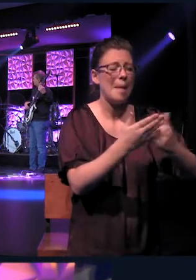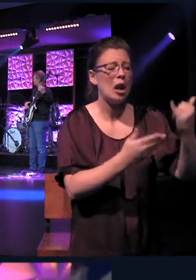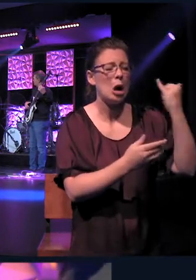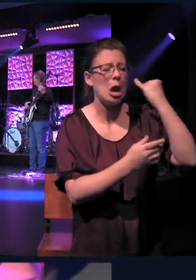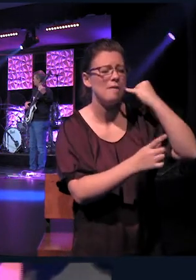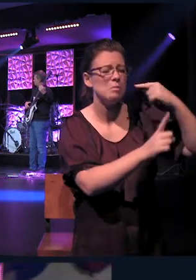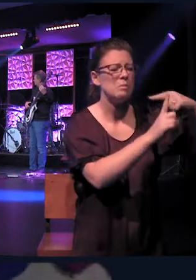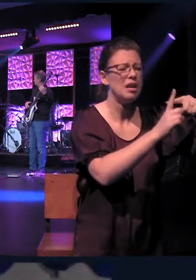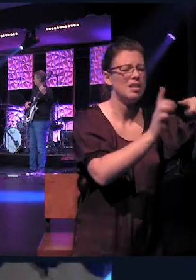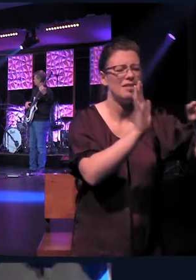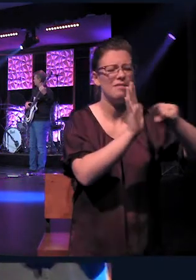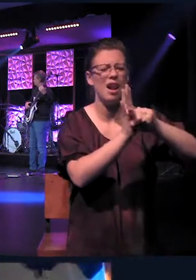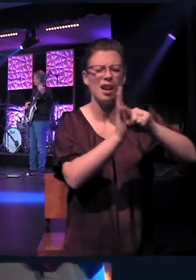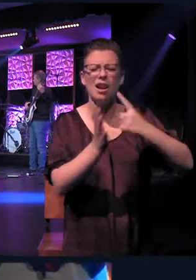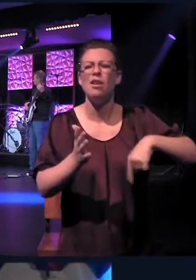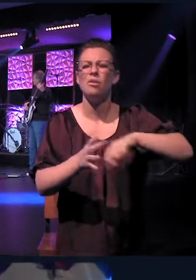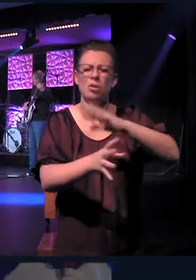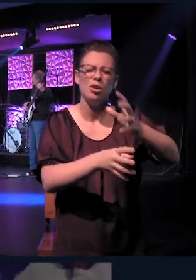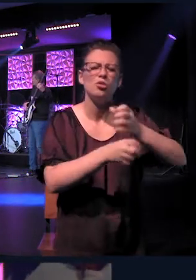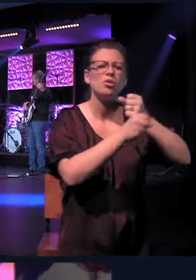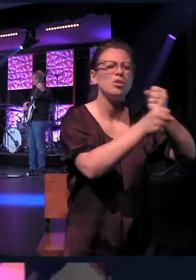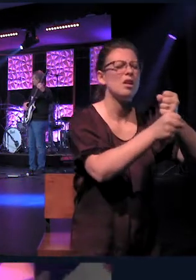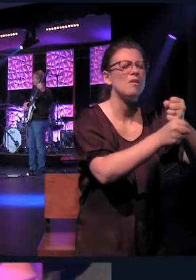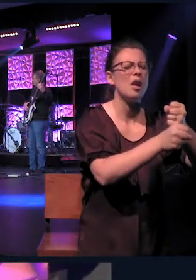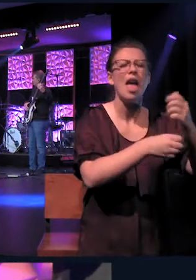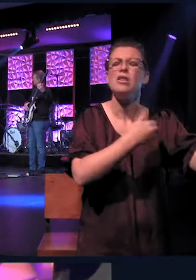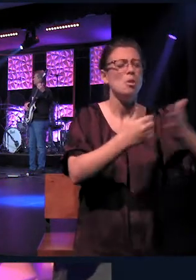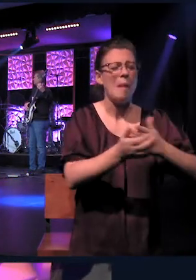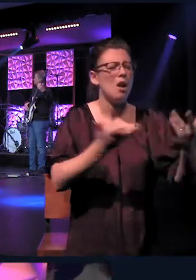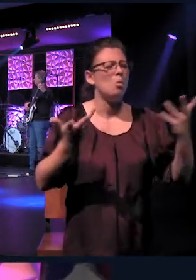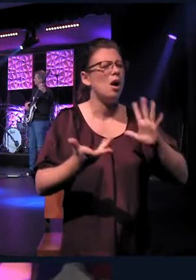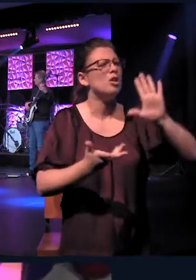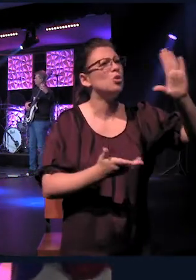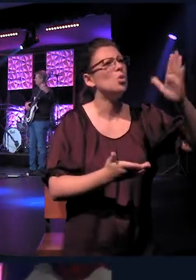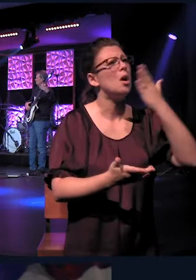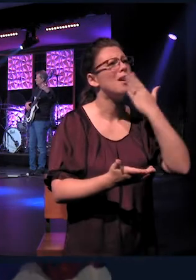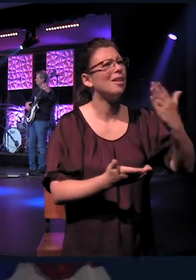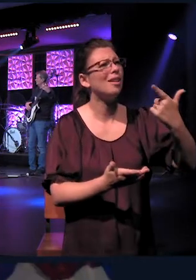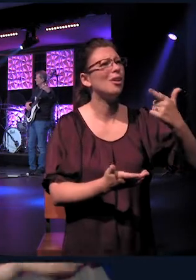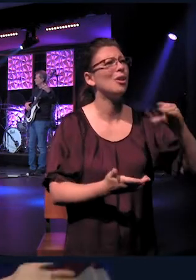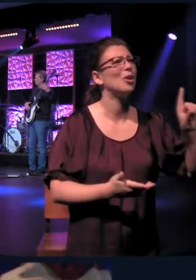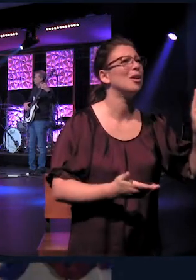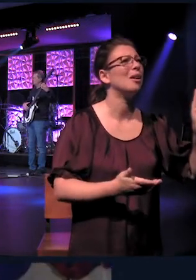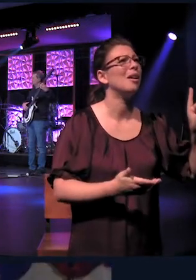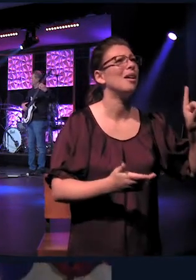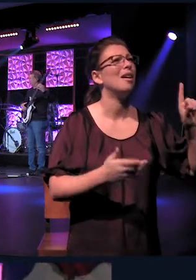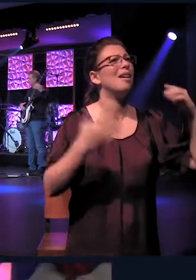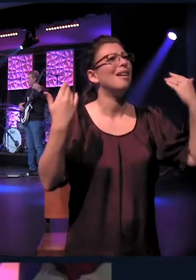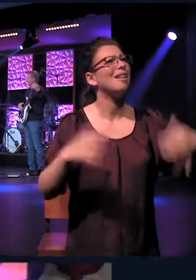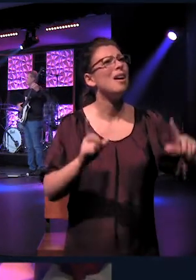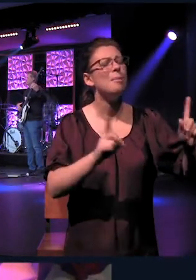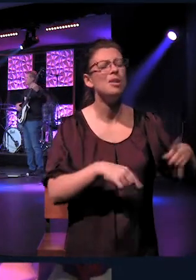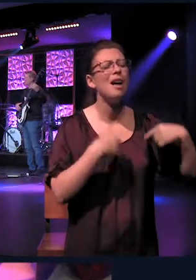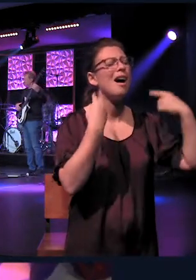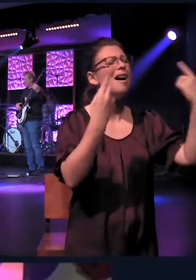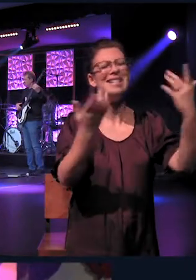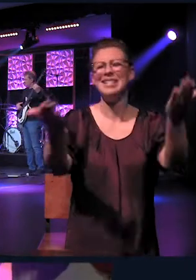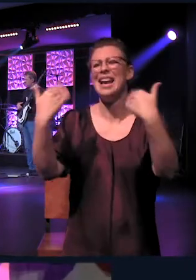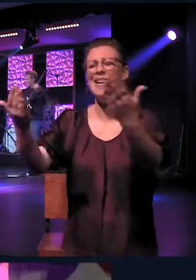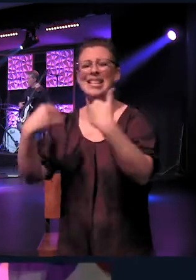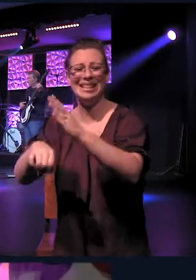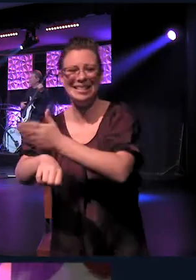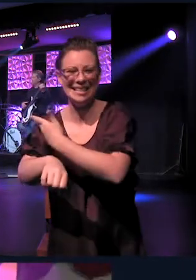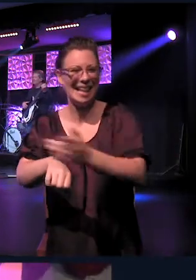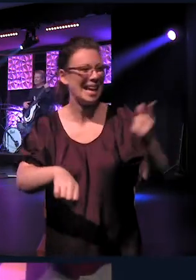Come on, do you believe that this morning? No matter what, he's good. Oh, come what may, we're still gonna sing that he's